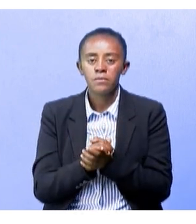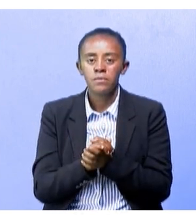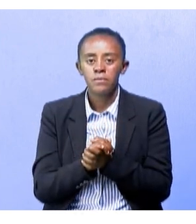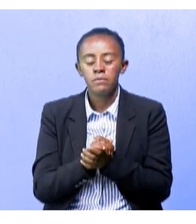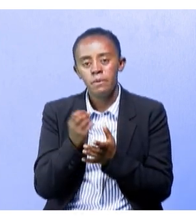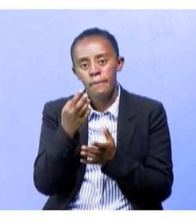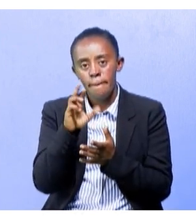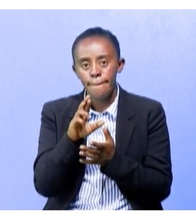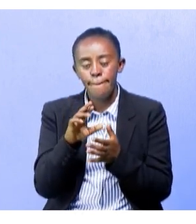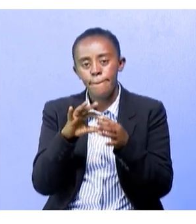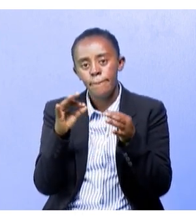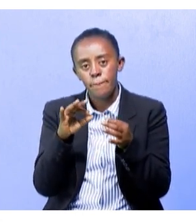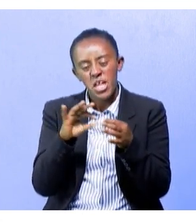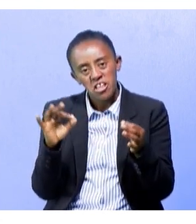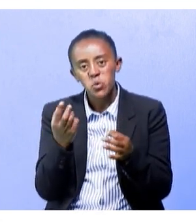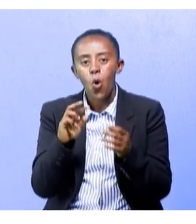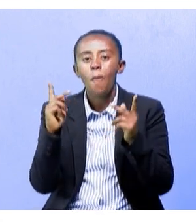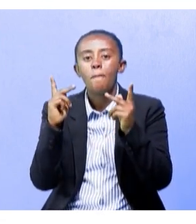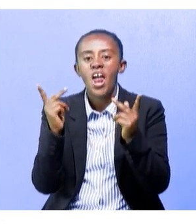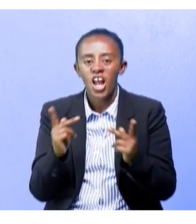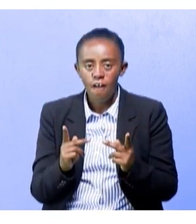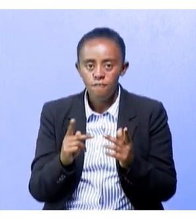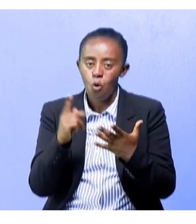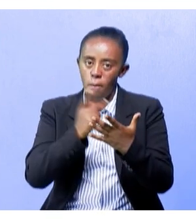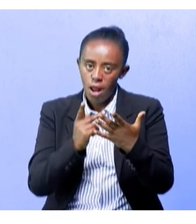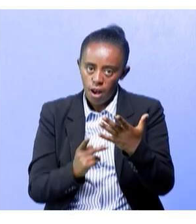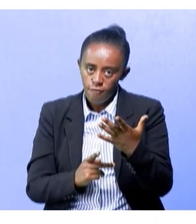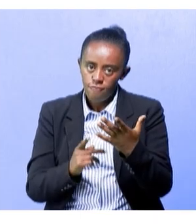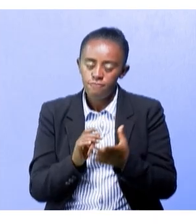or maybe sentence or paragraphs,